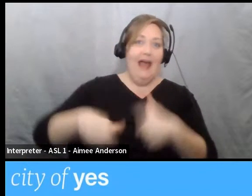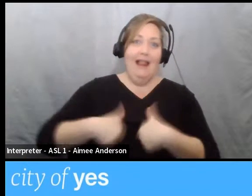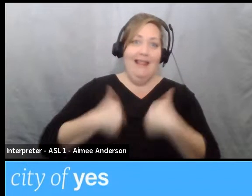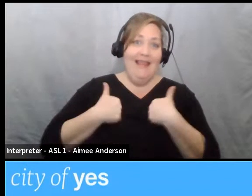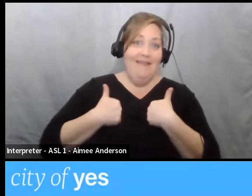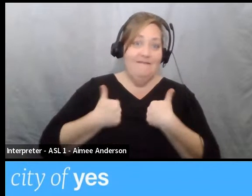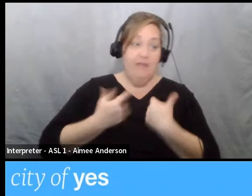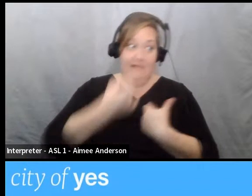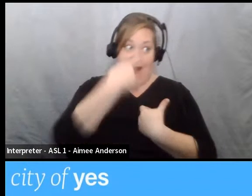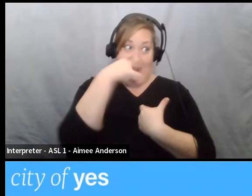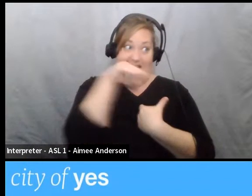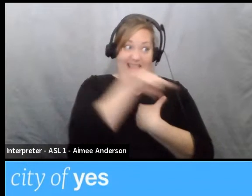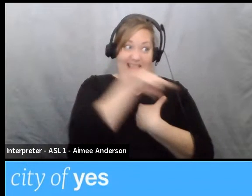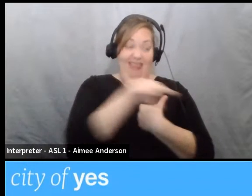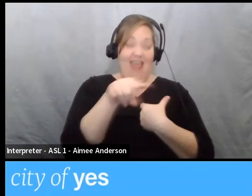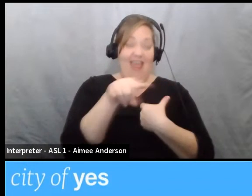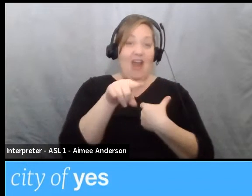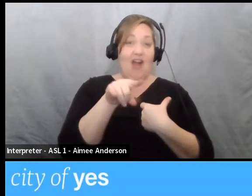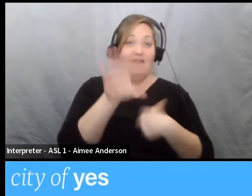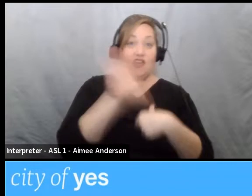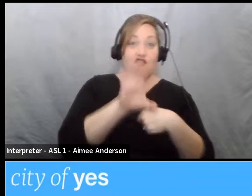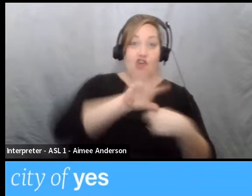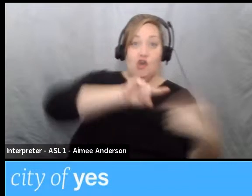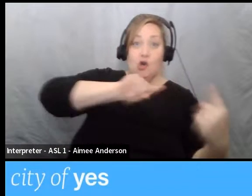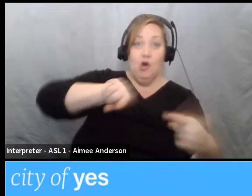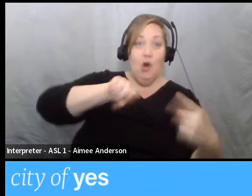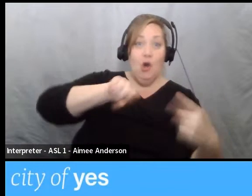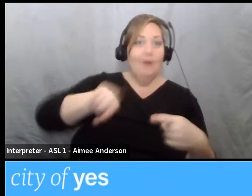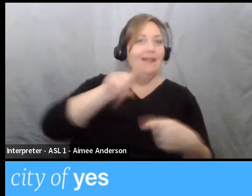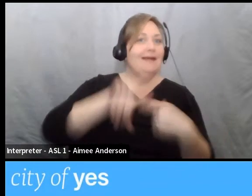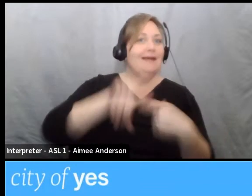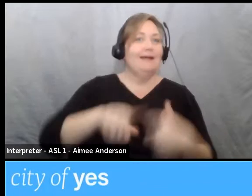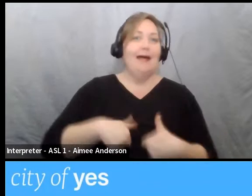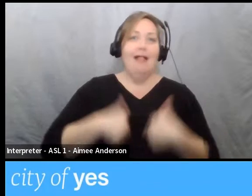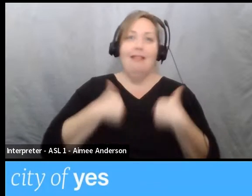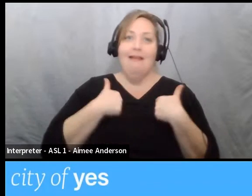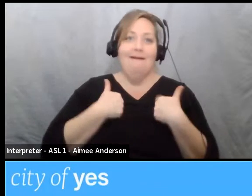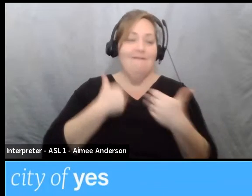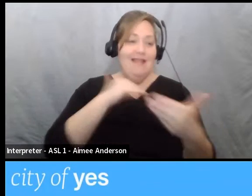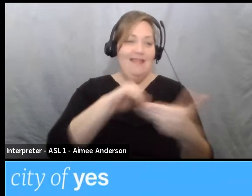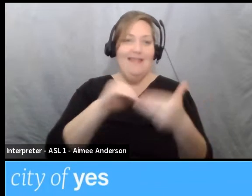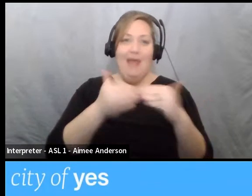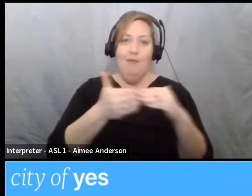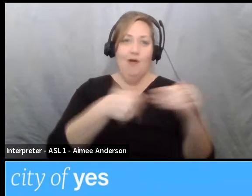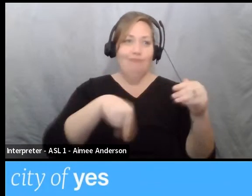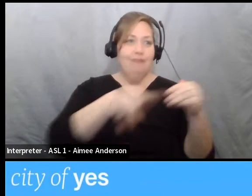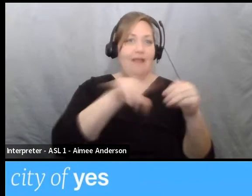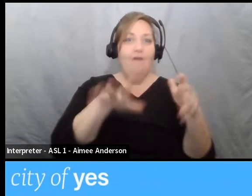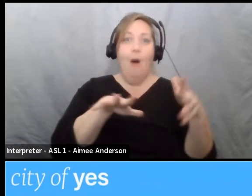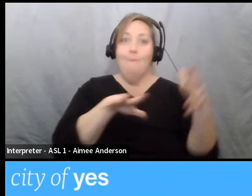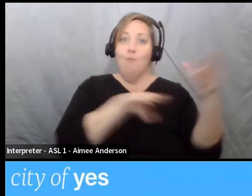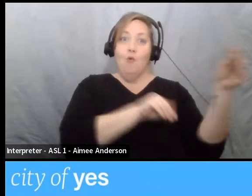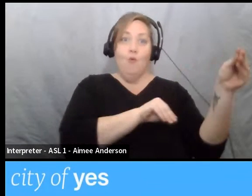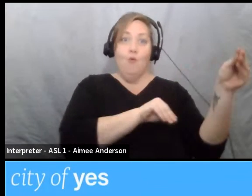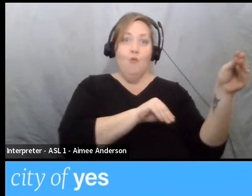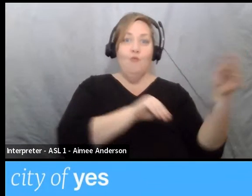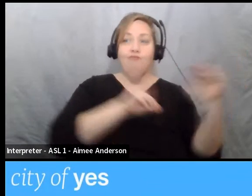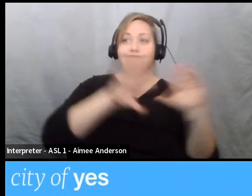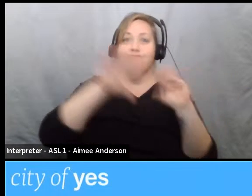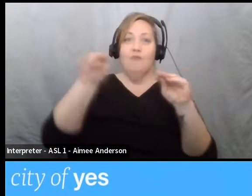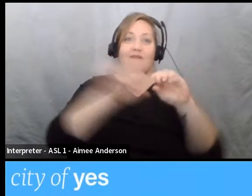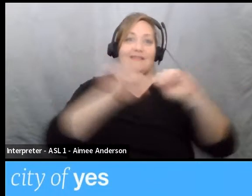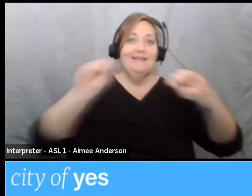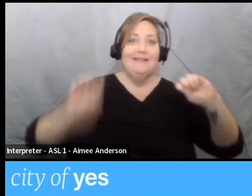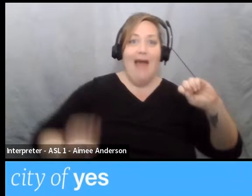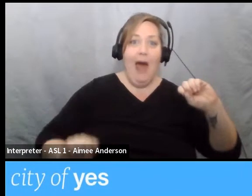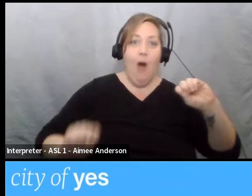his congregants, they just can't live in the neighborhood anymore. And like you said, they've all moved, down south